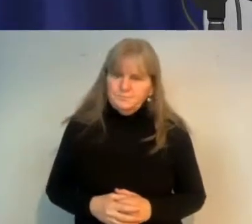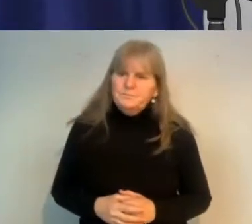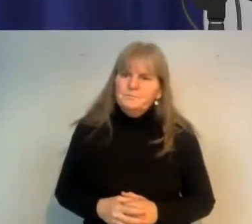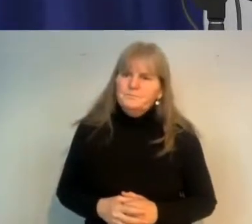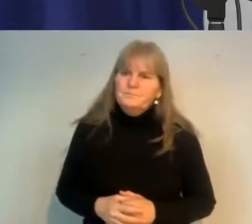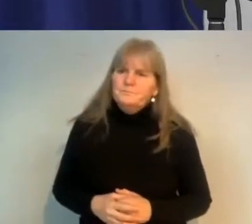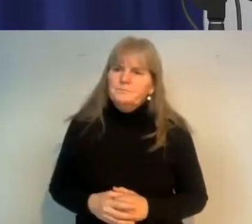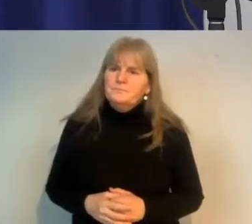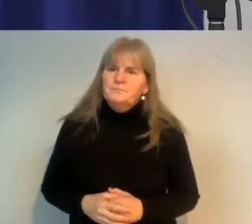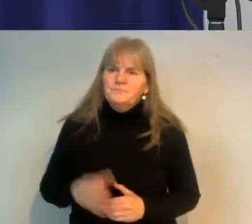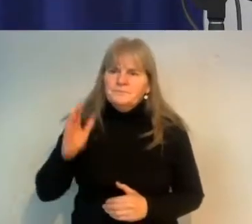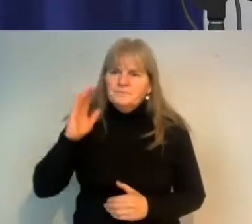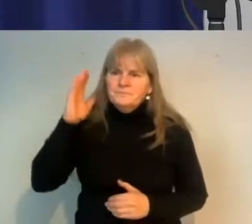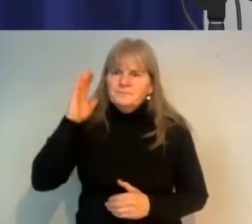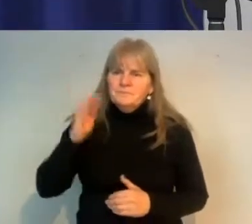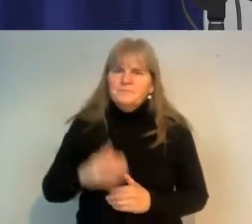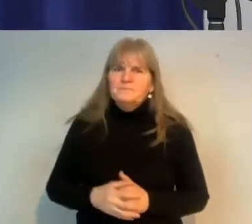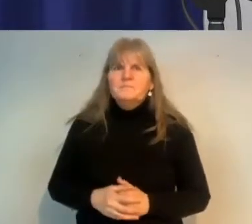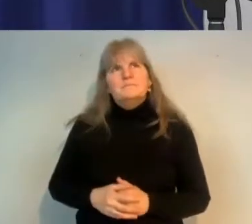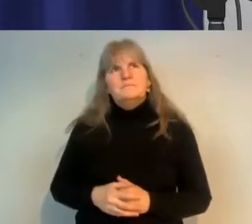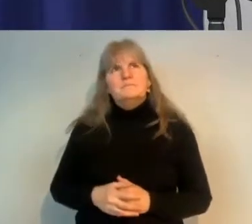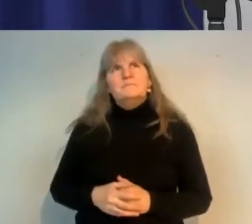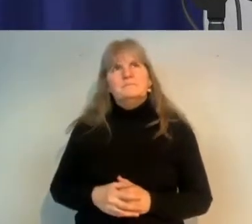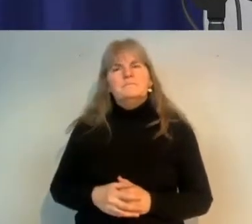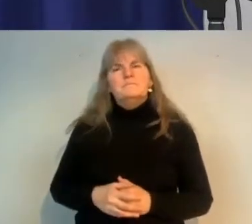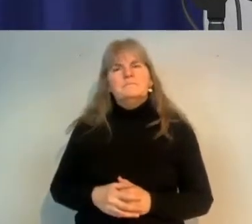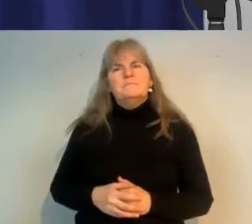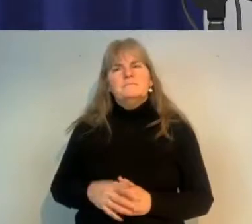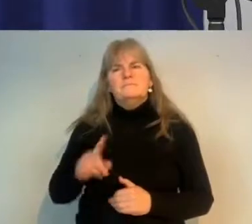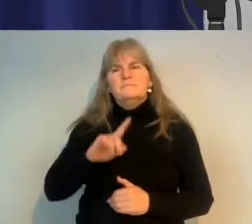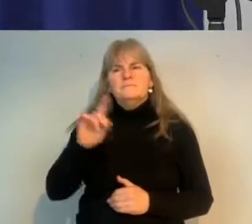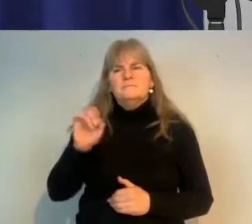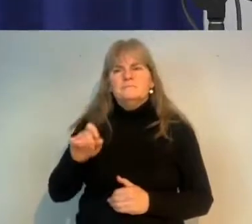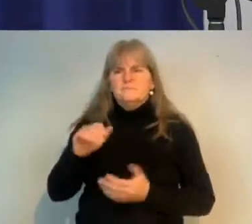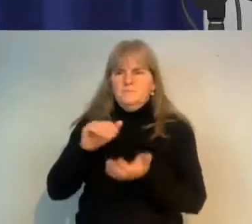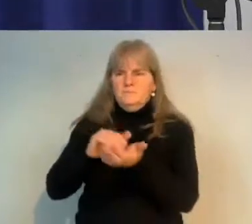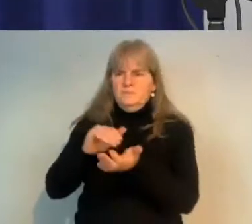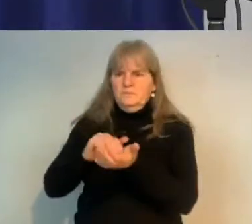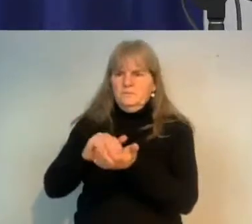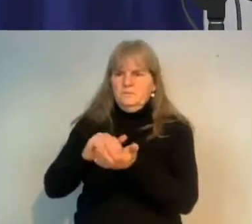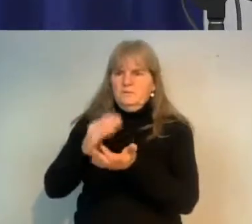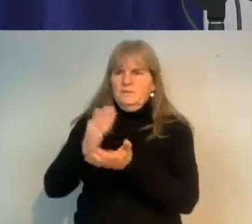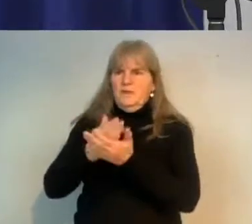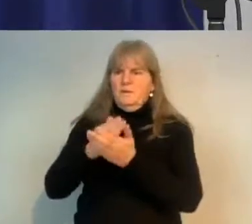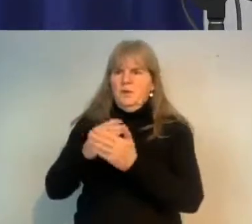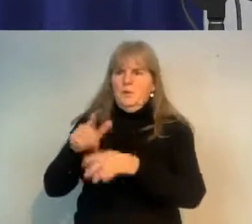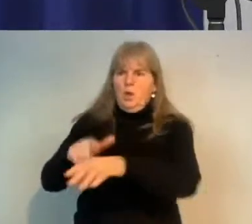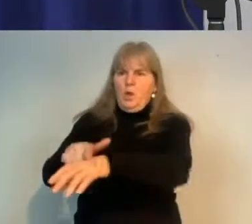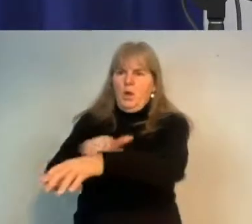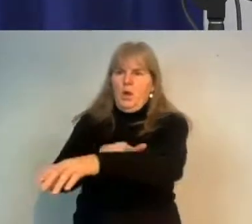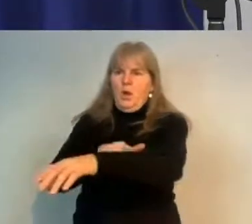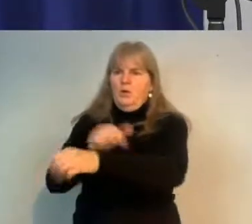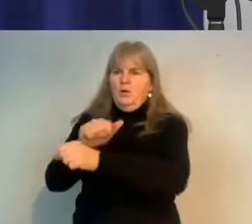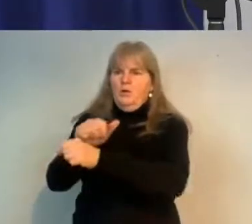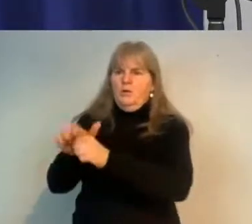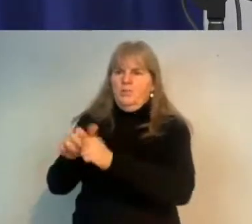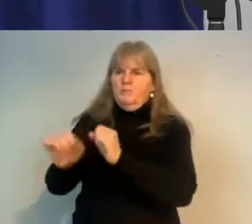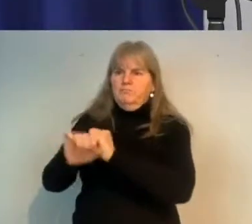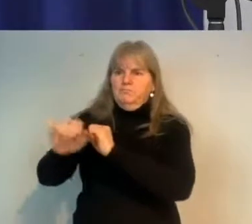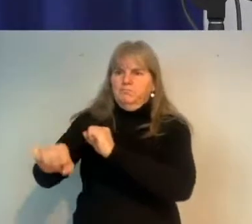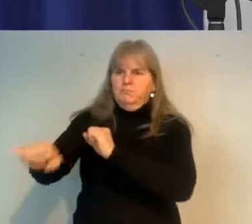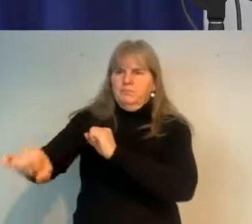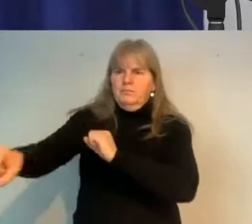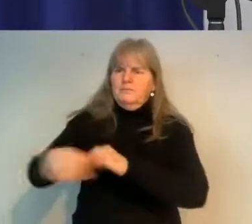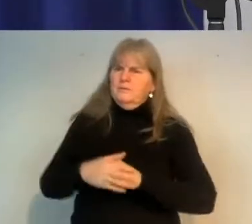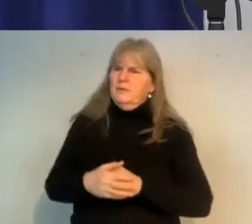Hi. My first question is for Dr. Elliott, and it's about long COVID. What kind of data is the